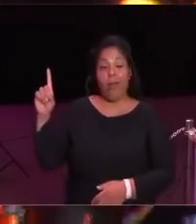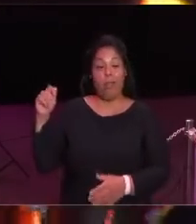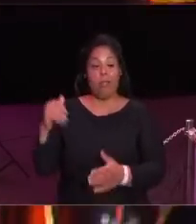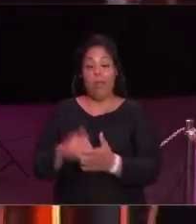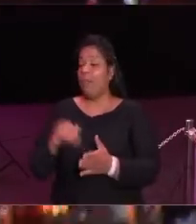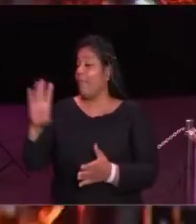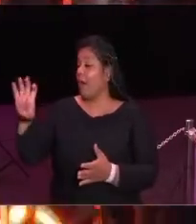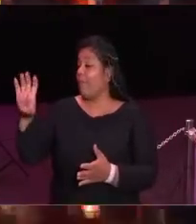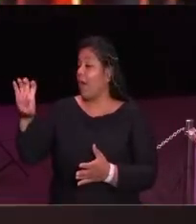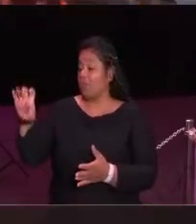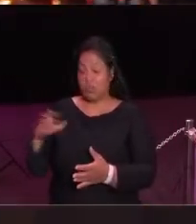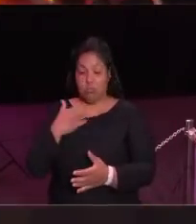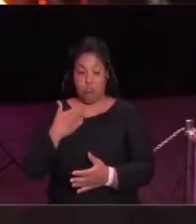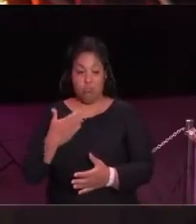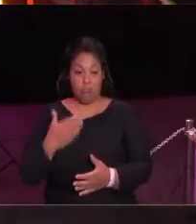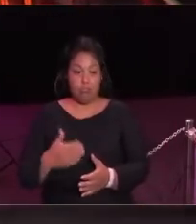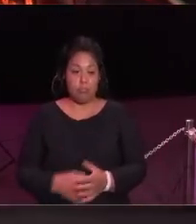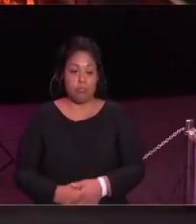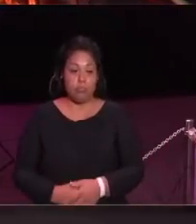$1,500. Thank you. God bless you.